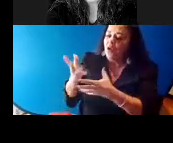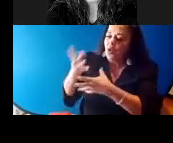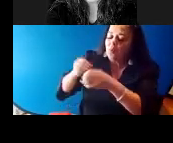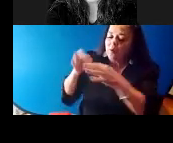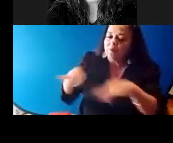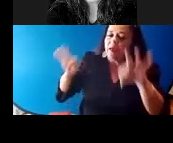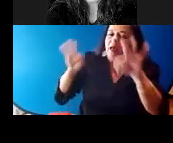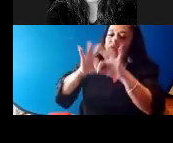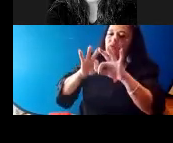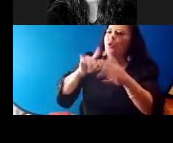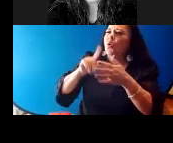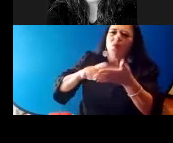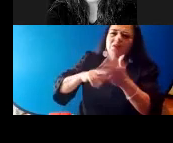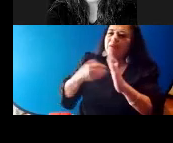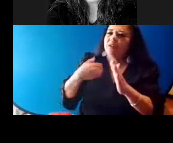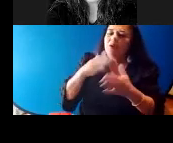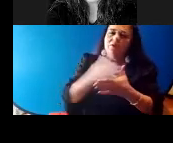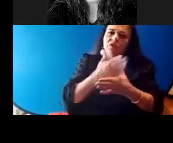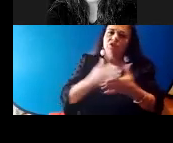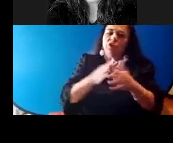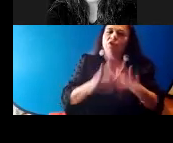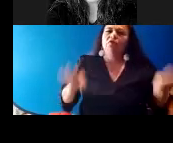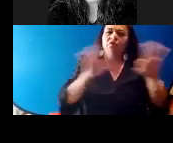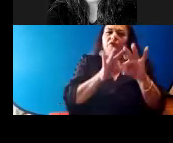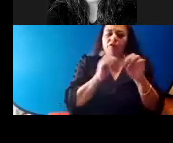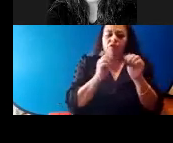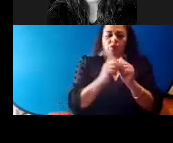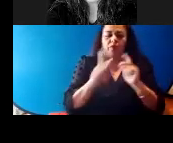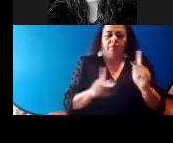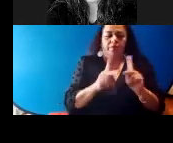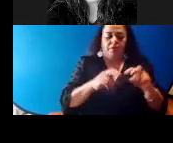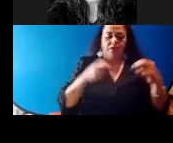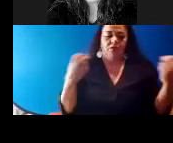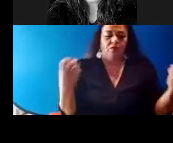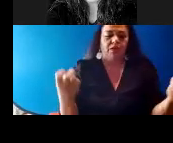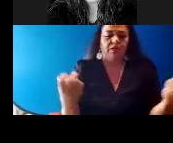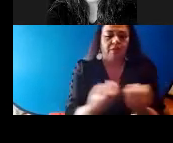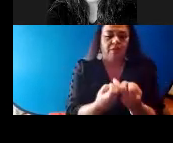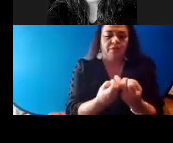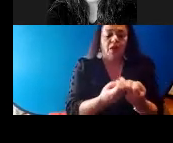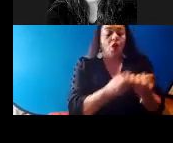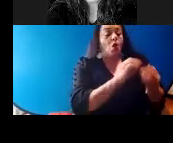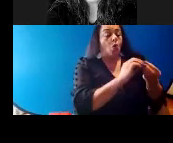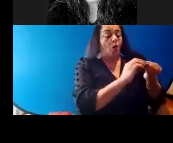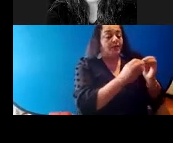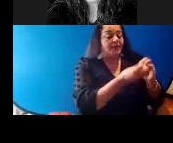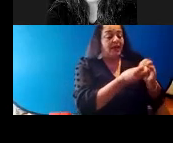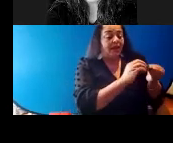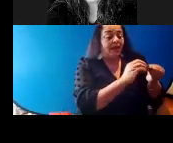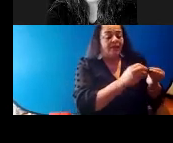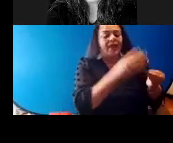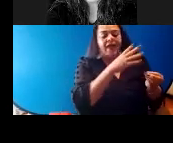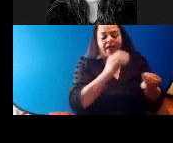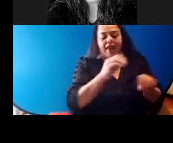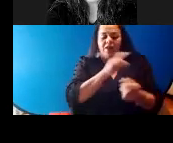have shared values with folks you're sitting around the table with, right? What is it to use qualitative and quantitative, right? To get that other